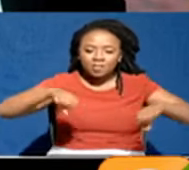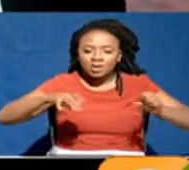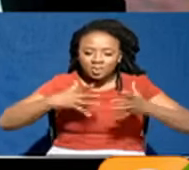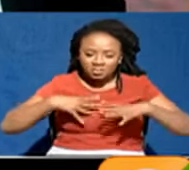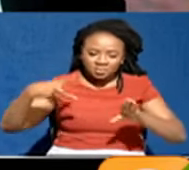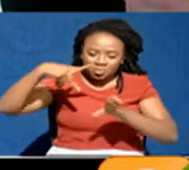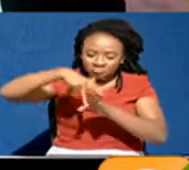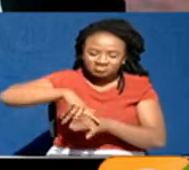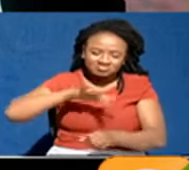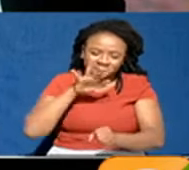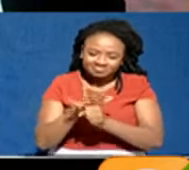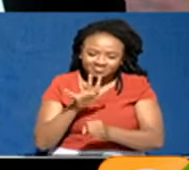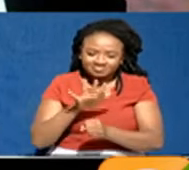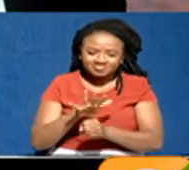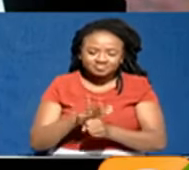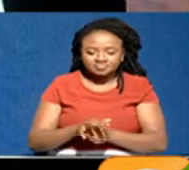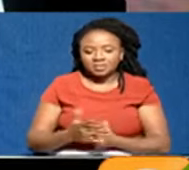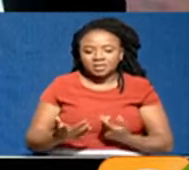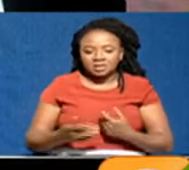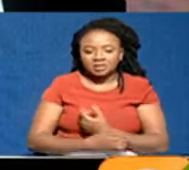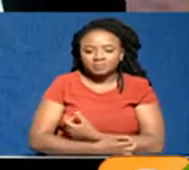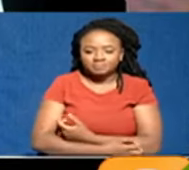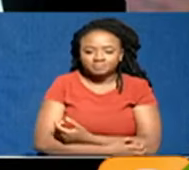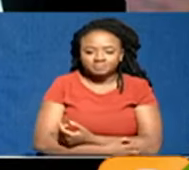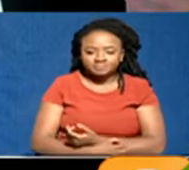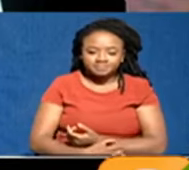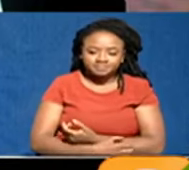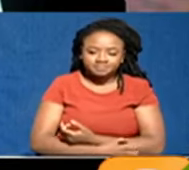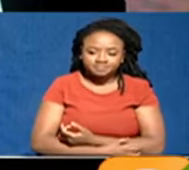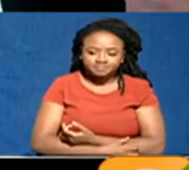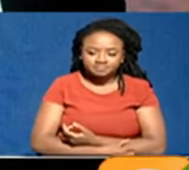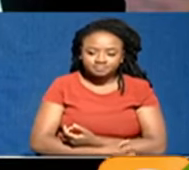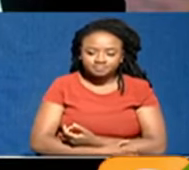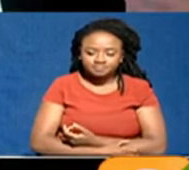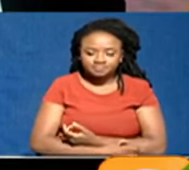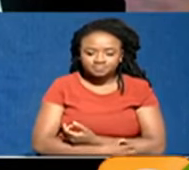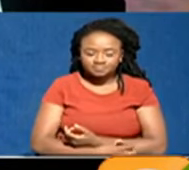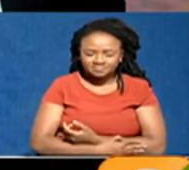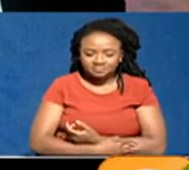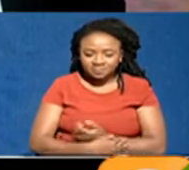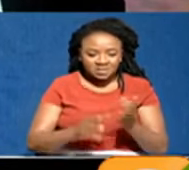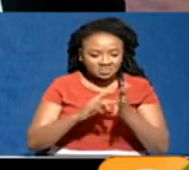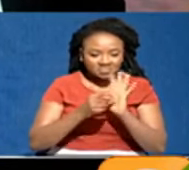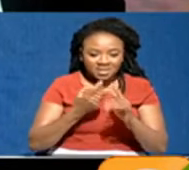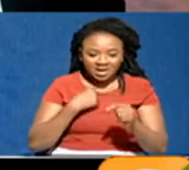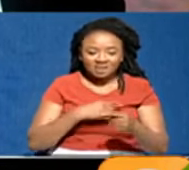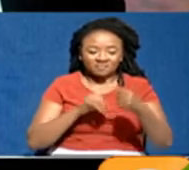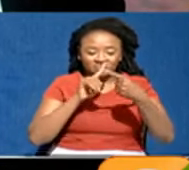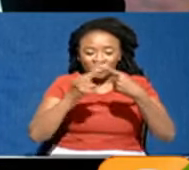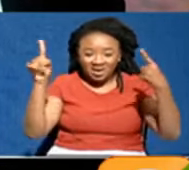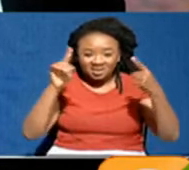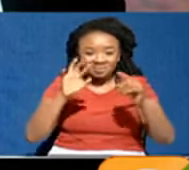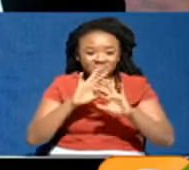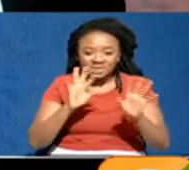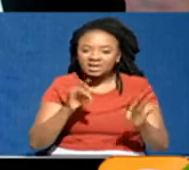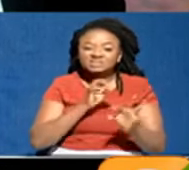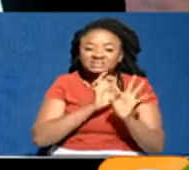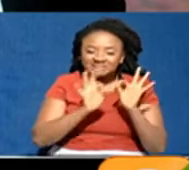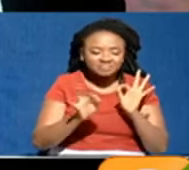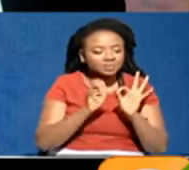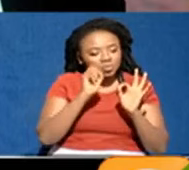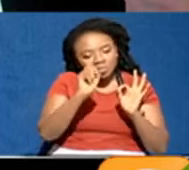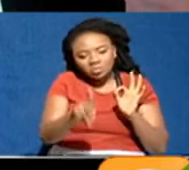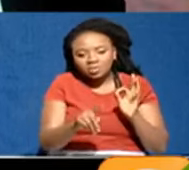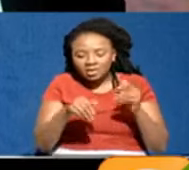the main cause of rising road carnage in the nation. So it's not just one thing. You know, yes, we've talked about speed. Yes, we've talked about